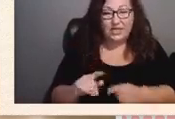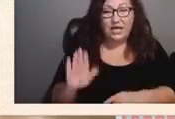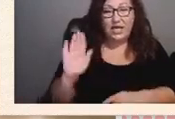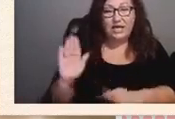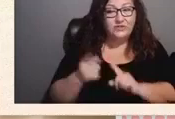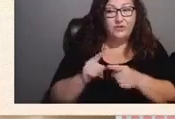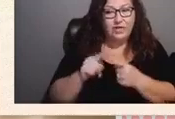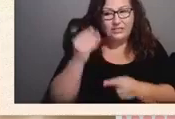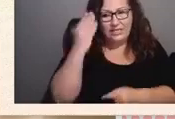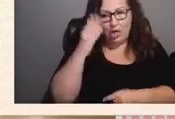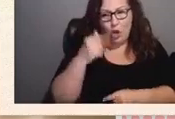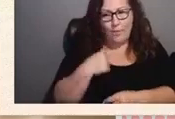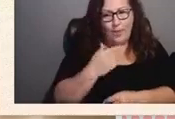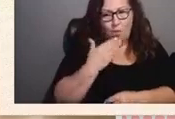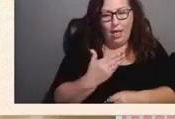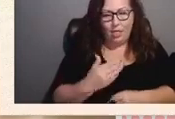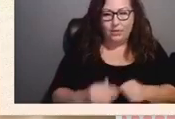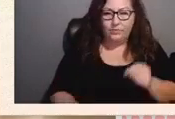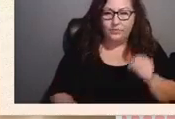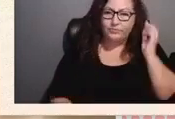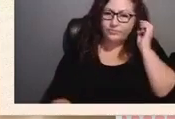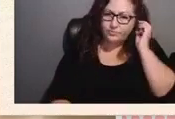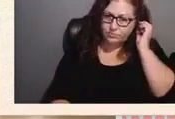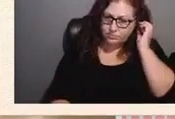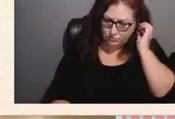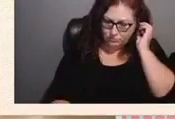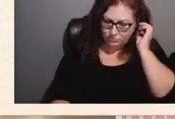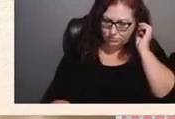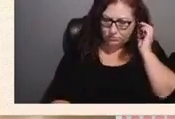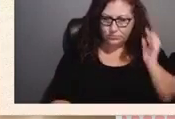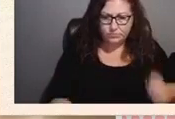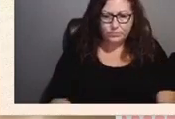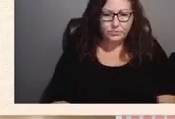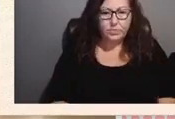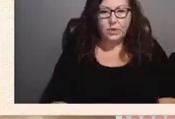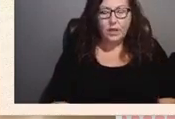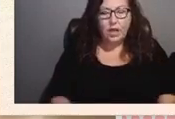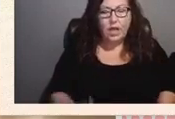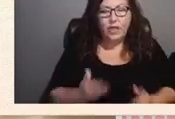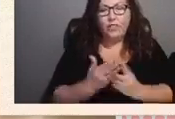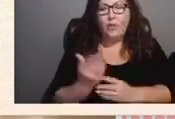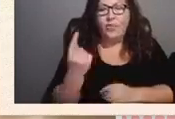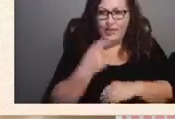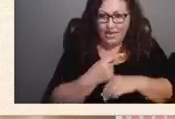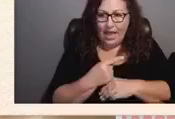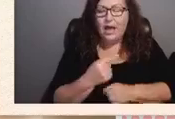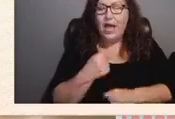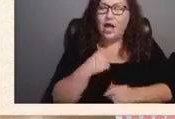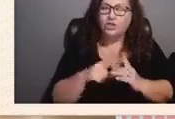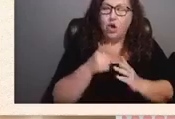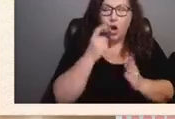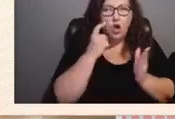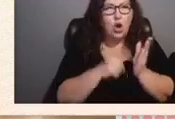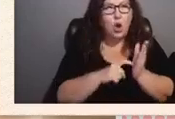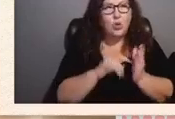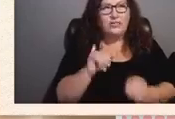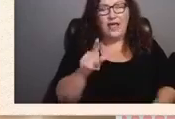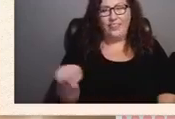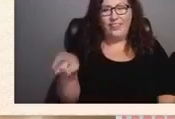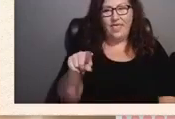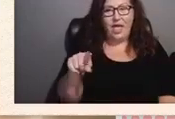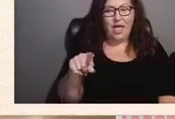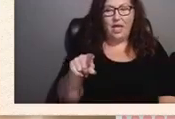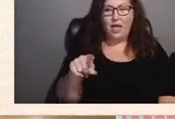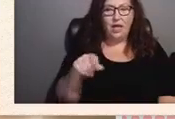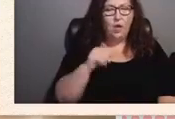very well. And throughout the day, I was starting to notice that they weren't